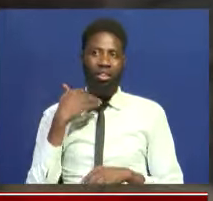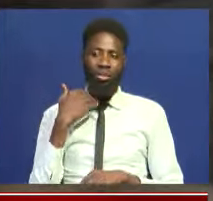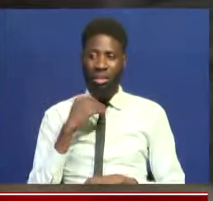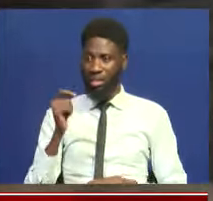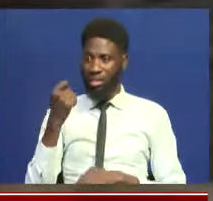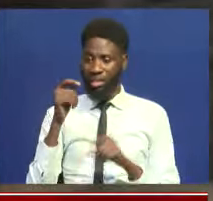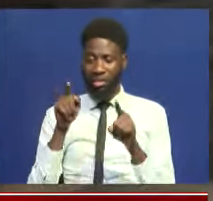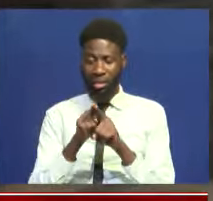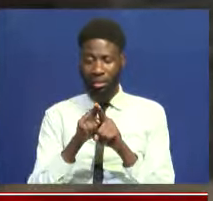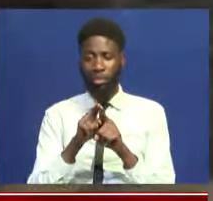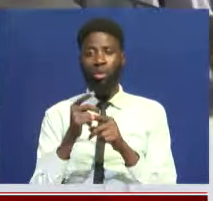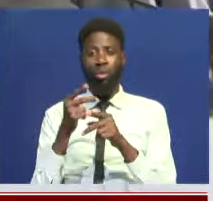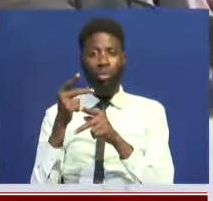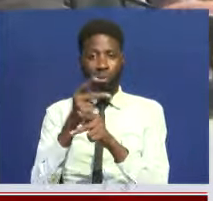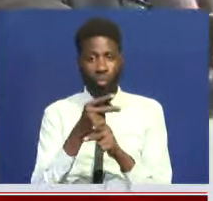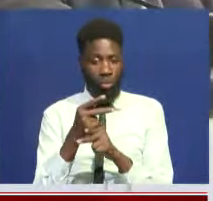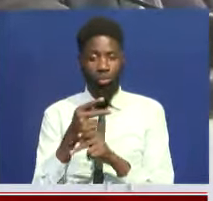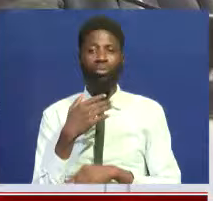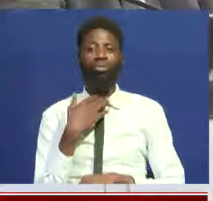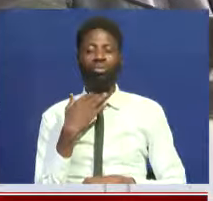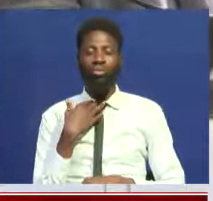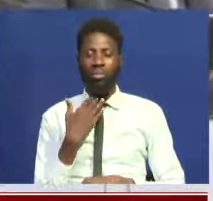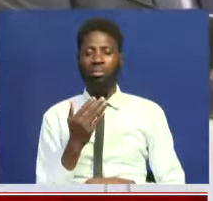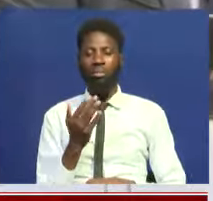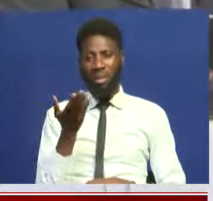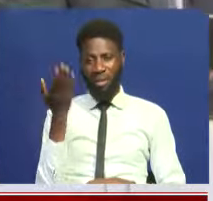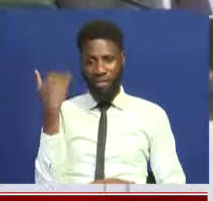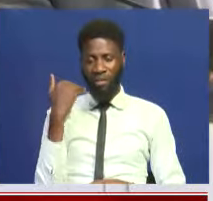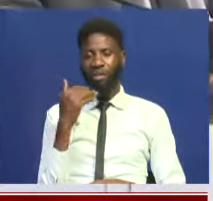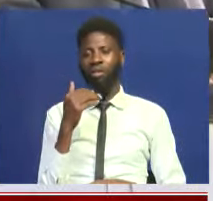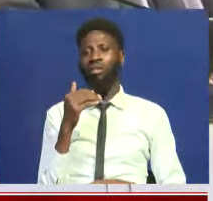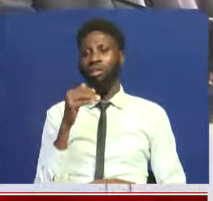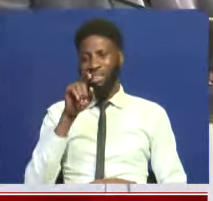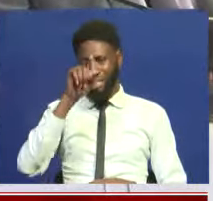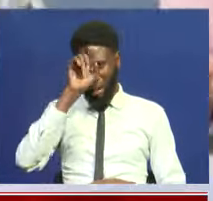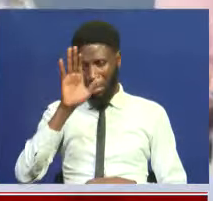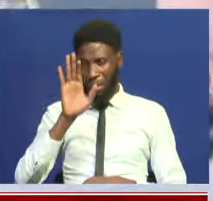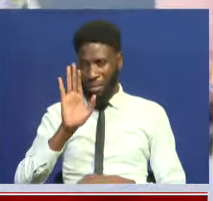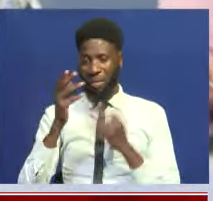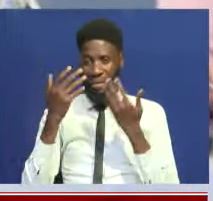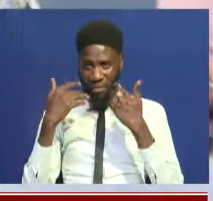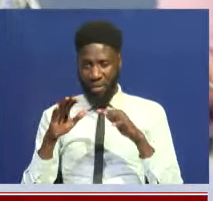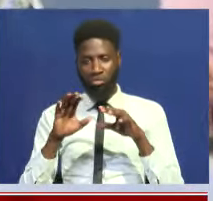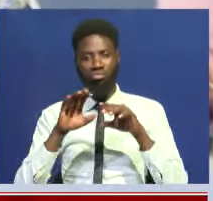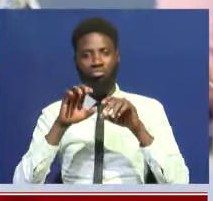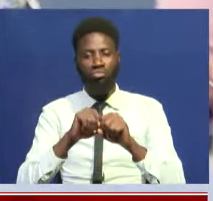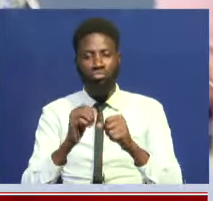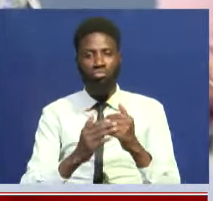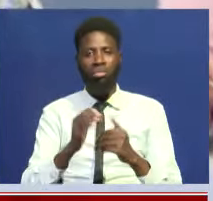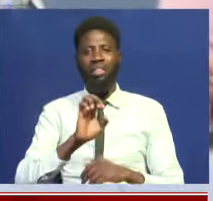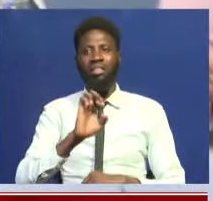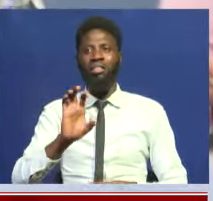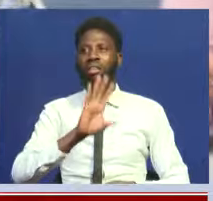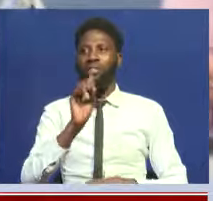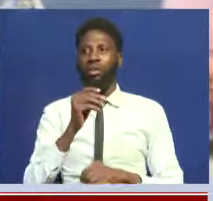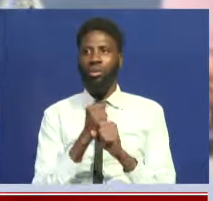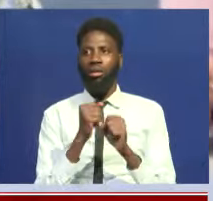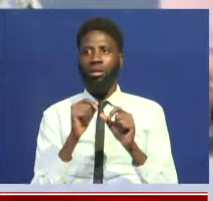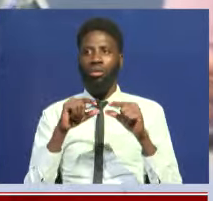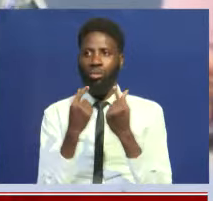by Egypt and the European Union in their co-chairmanship of the East Africa Working Group. Our two countries bring